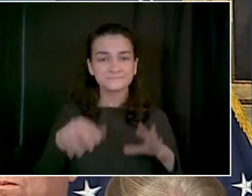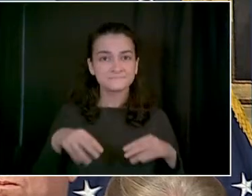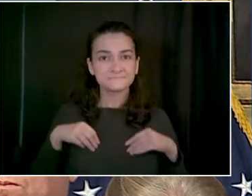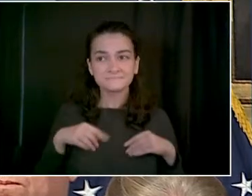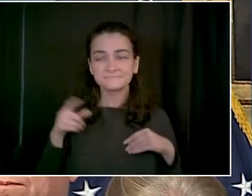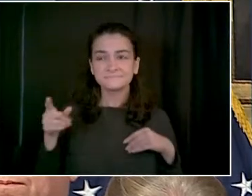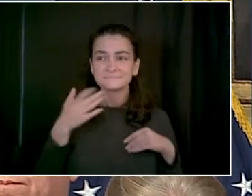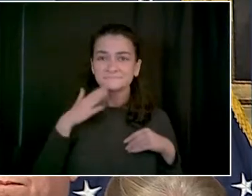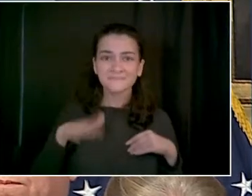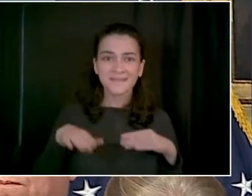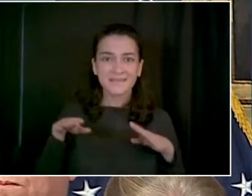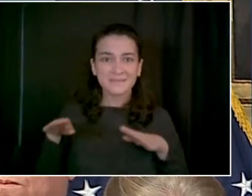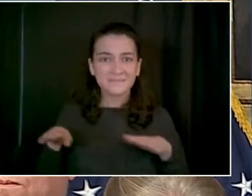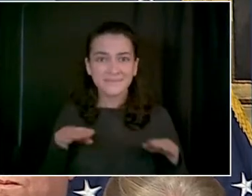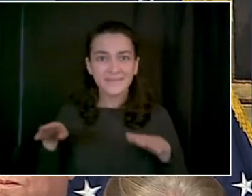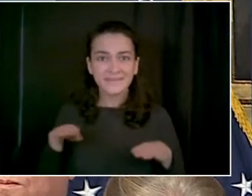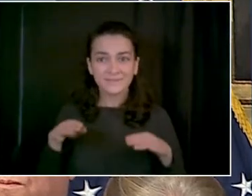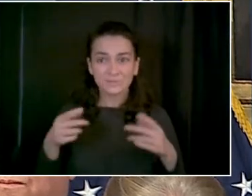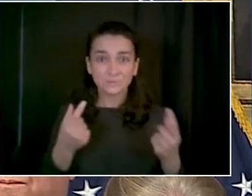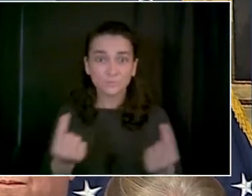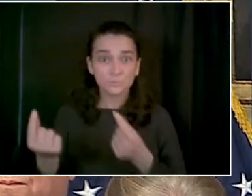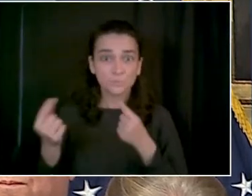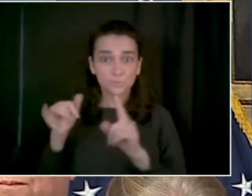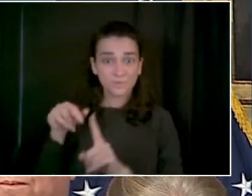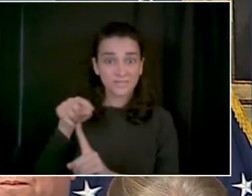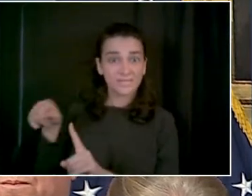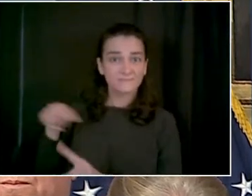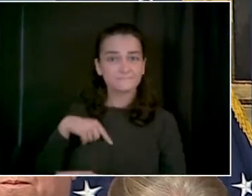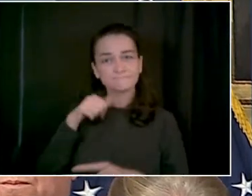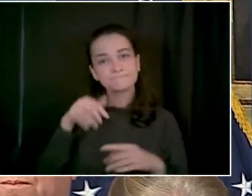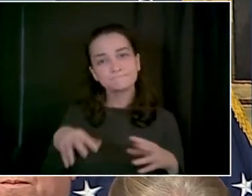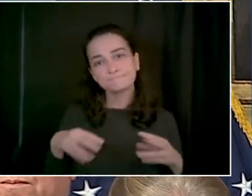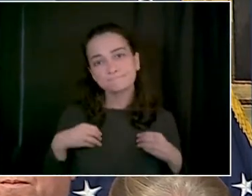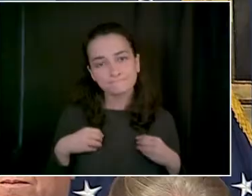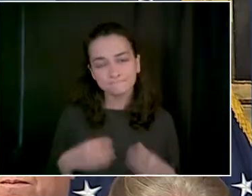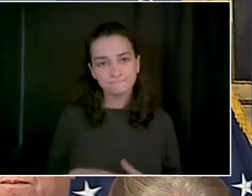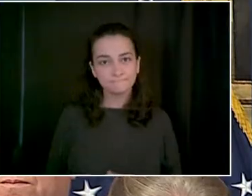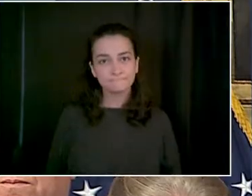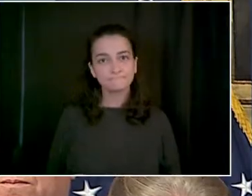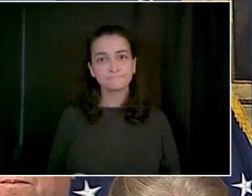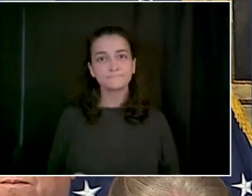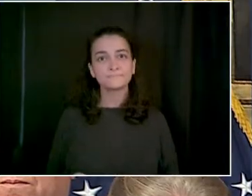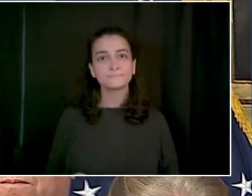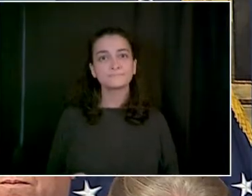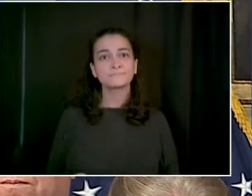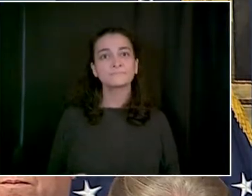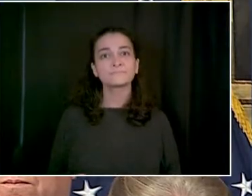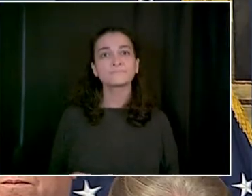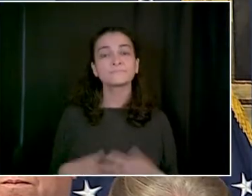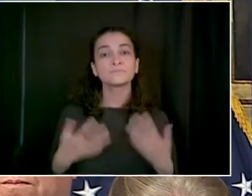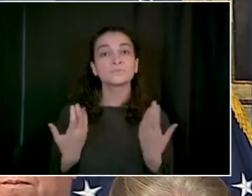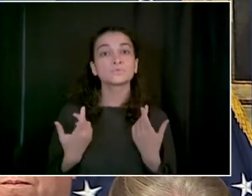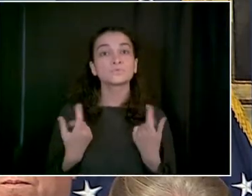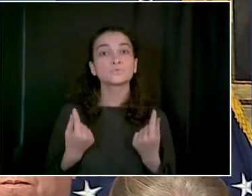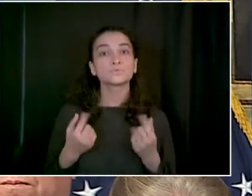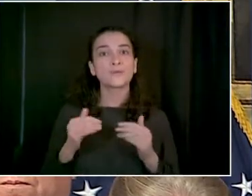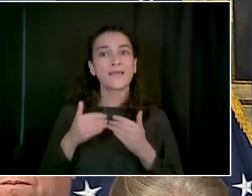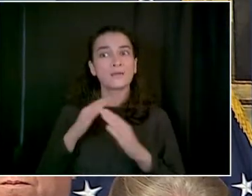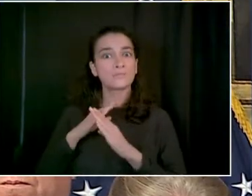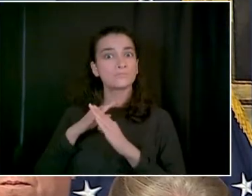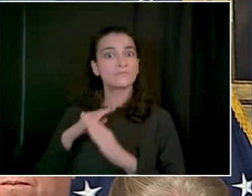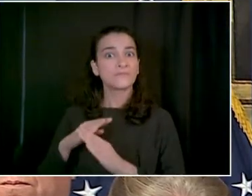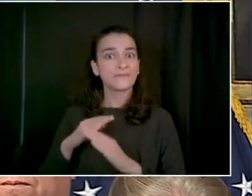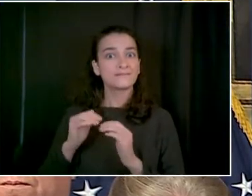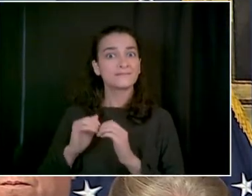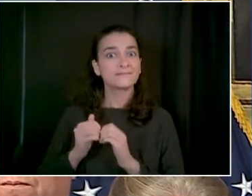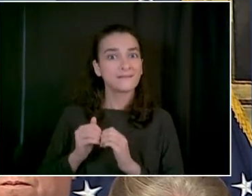justice-involved young people. We're doing that. But I'm not going to accept if you are 15 years old and you